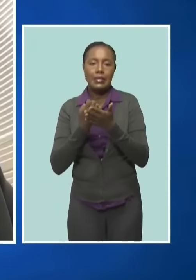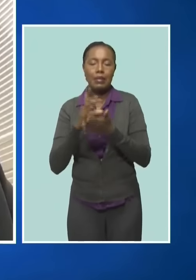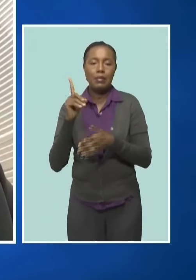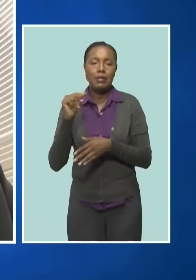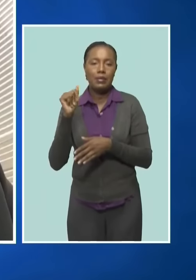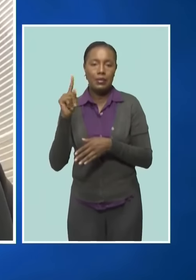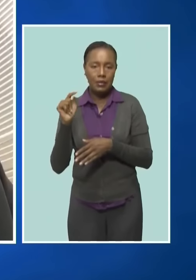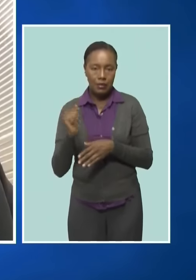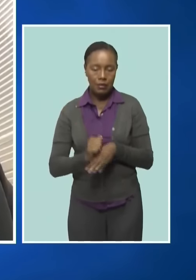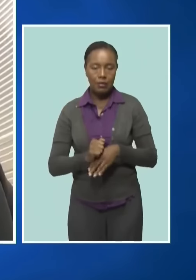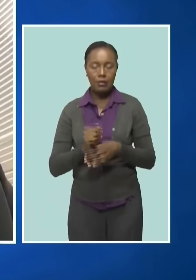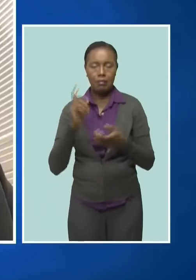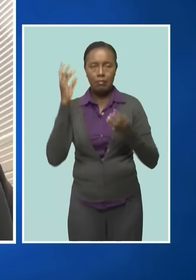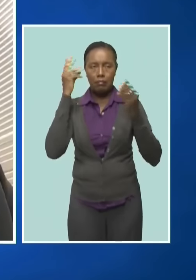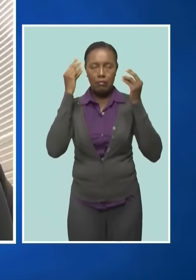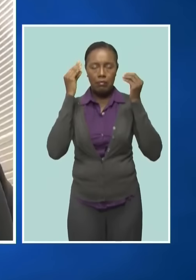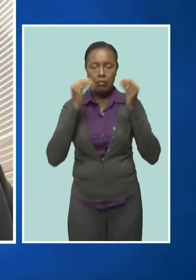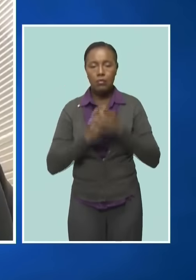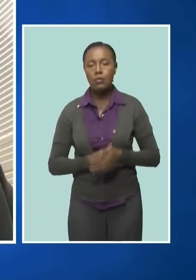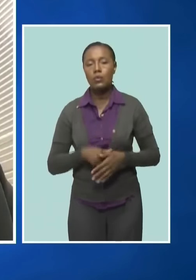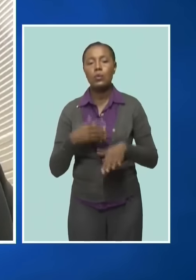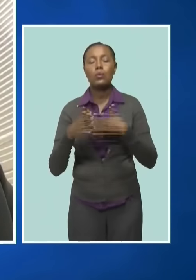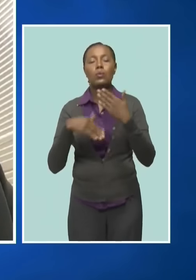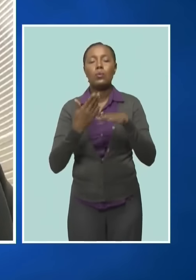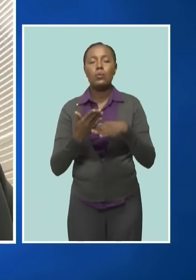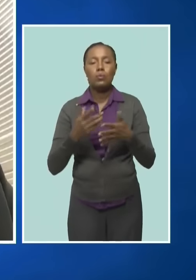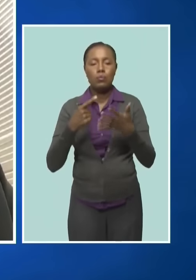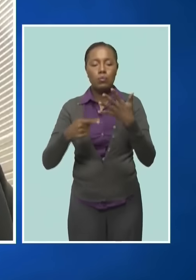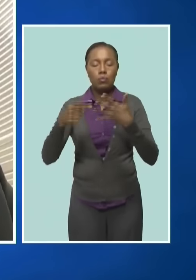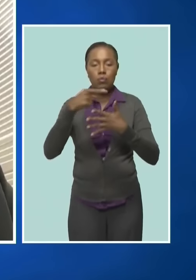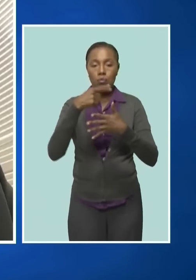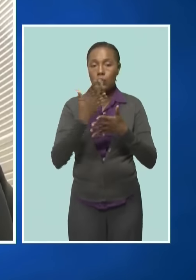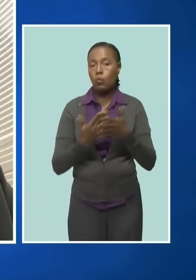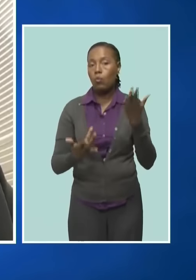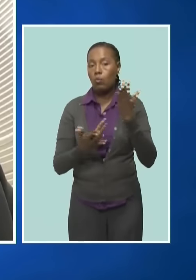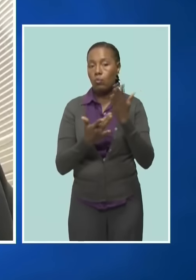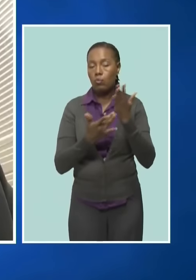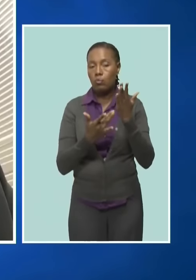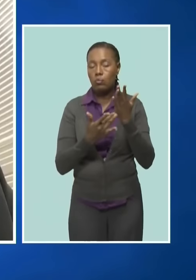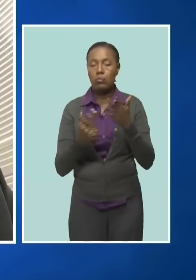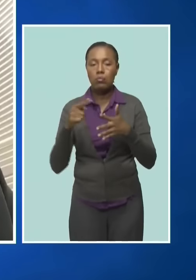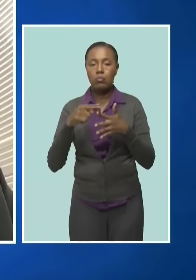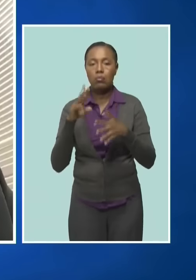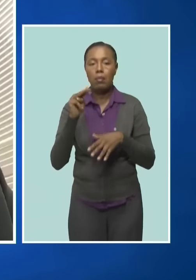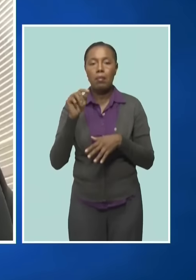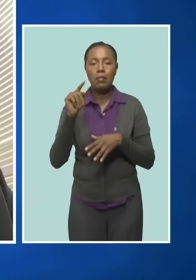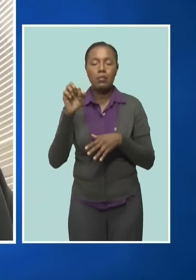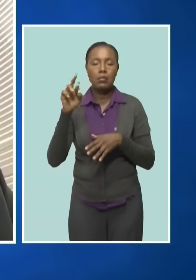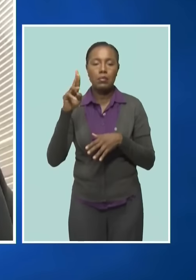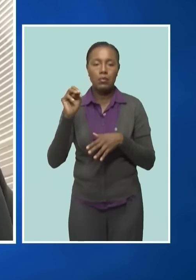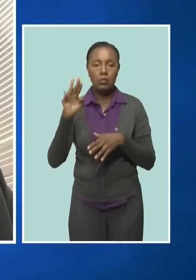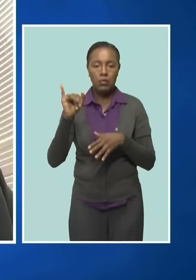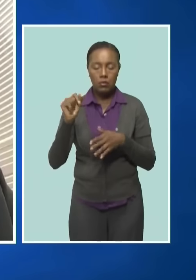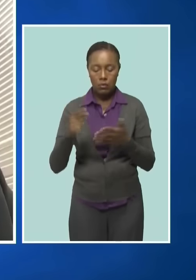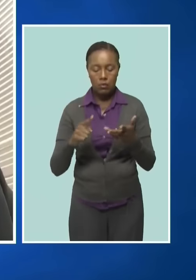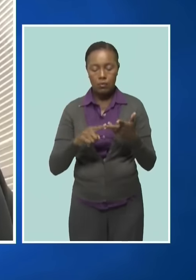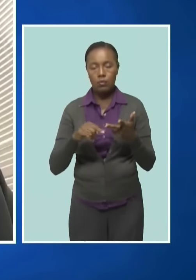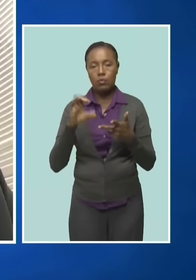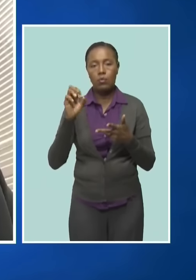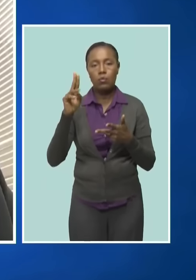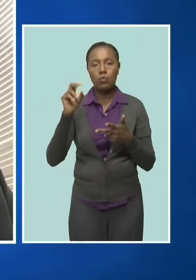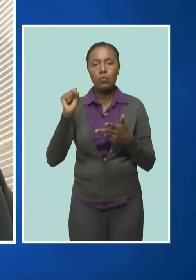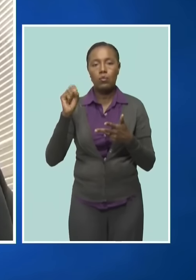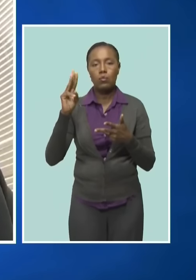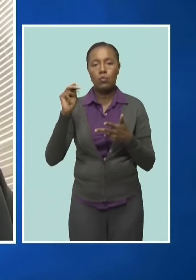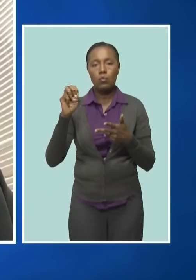trend. The top contributing sectors to fund performance were technology, materials, and consumer discretionary, while the